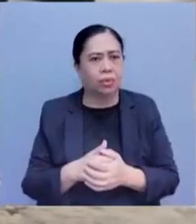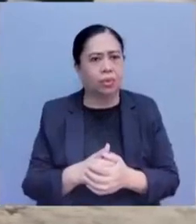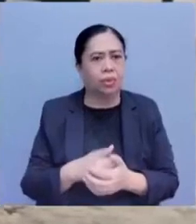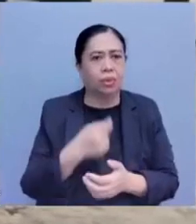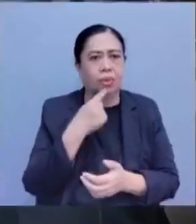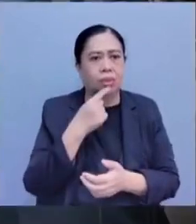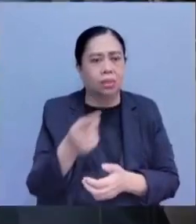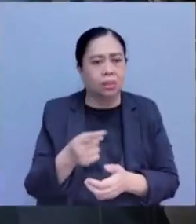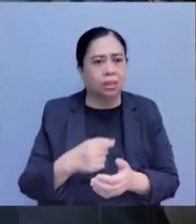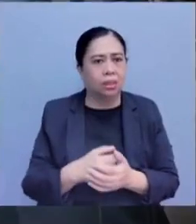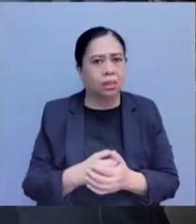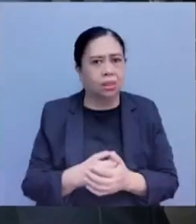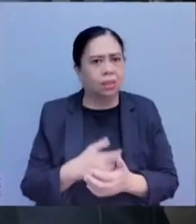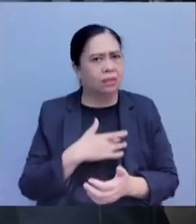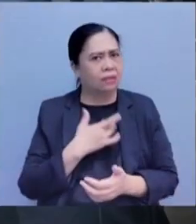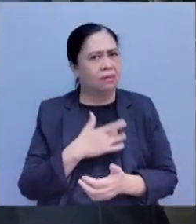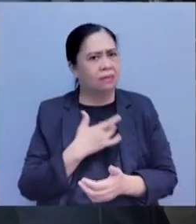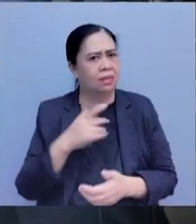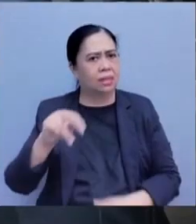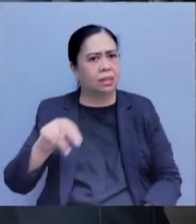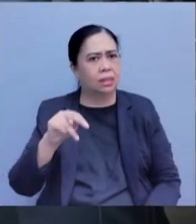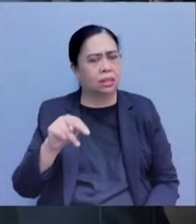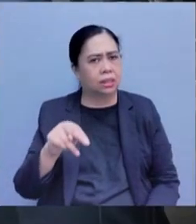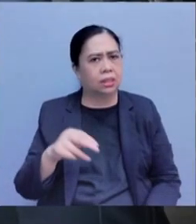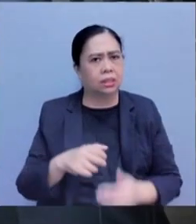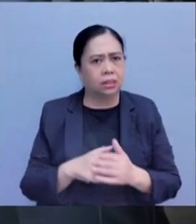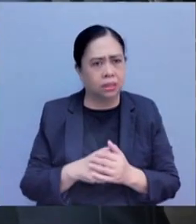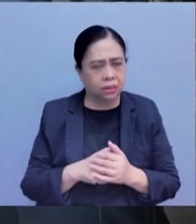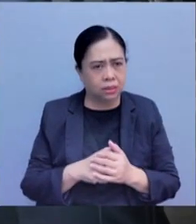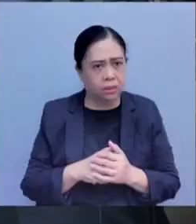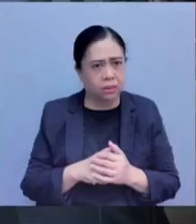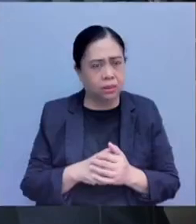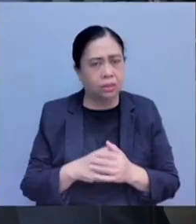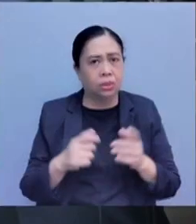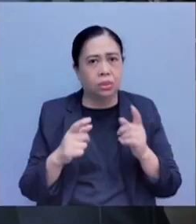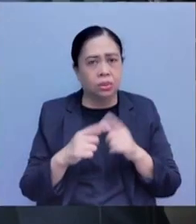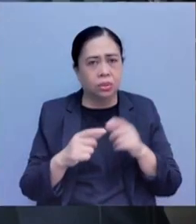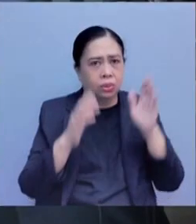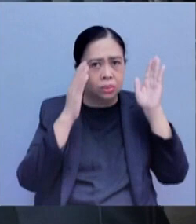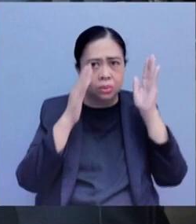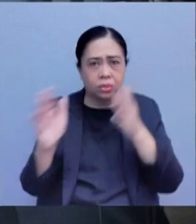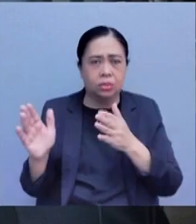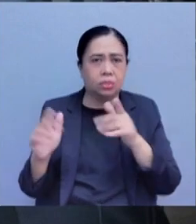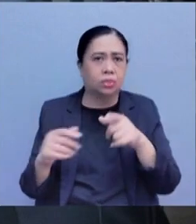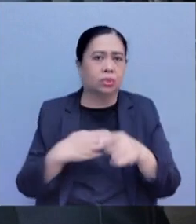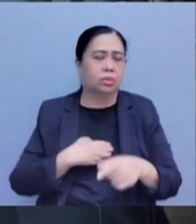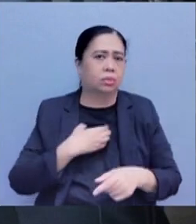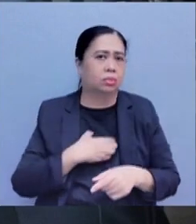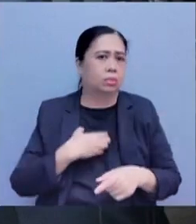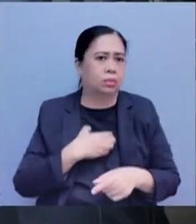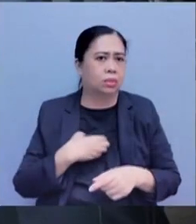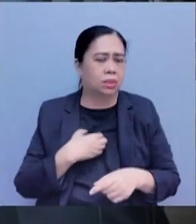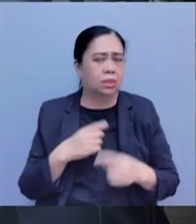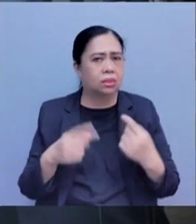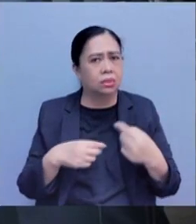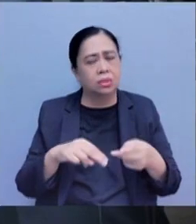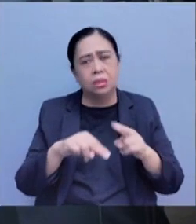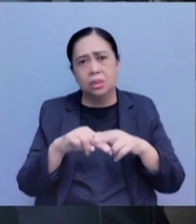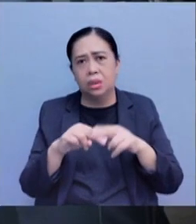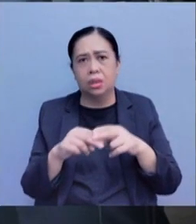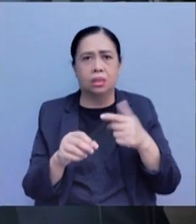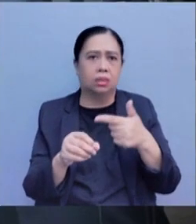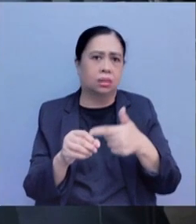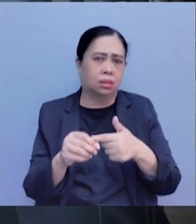that they felt it was necessary to take to the streets to draw attention to their plight in light of the high oil prices.